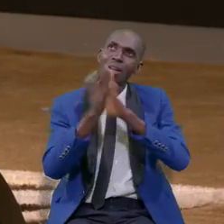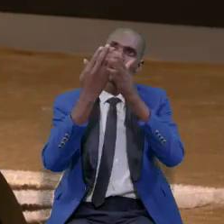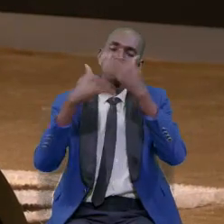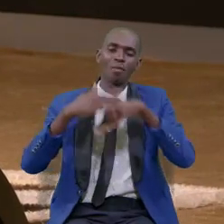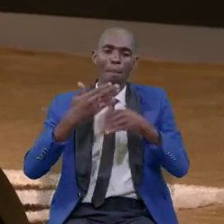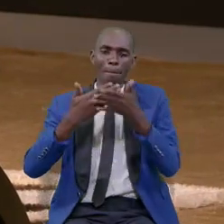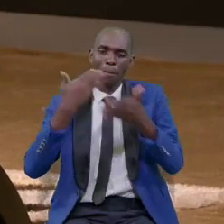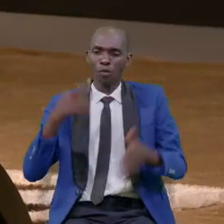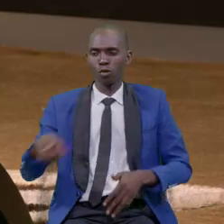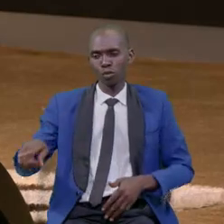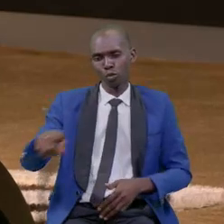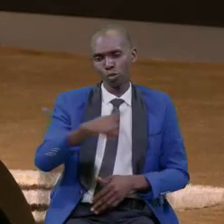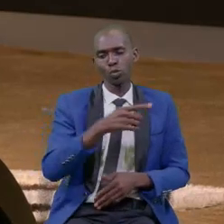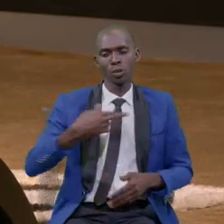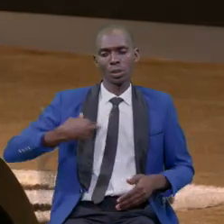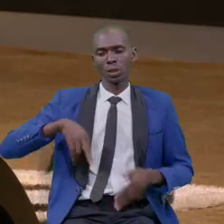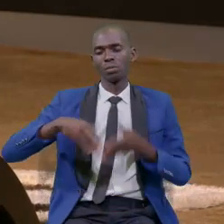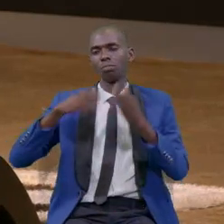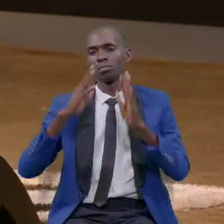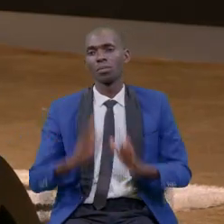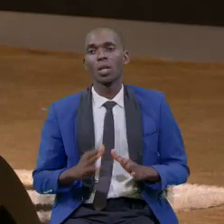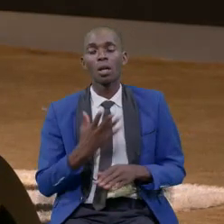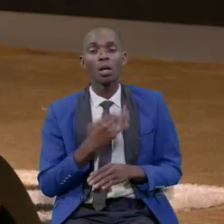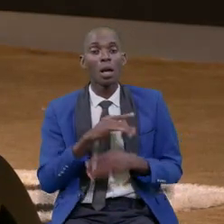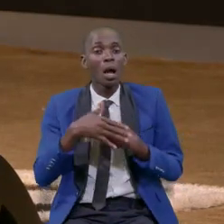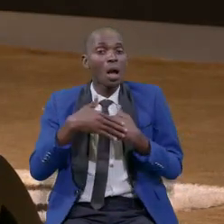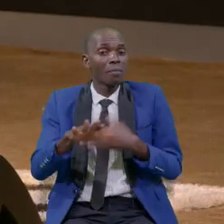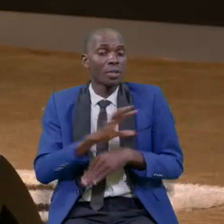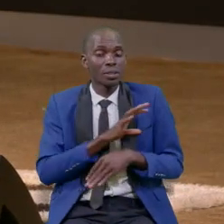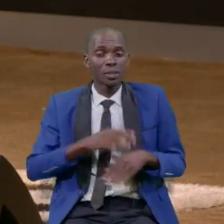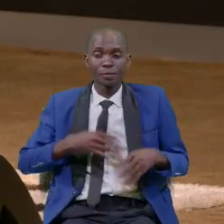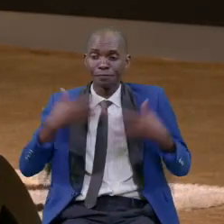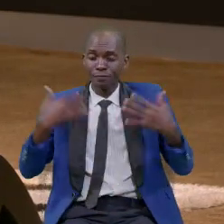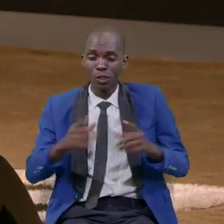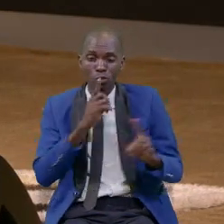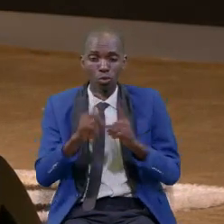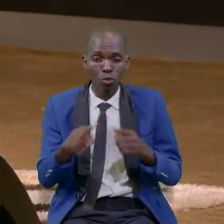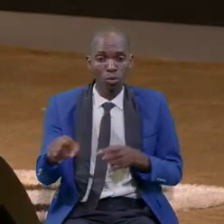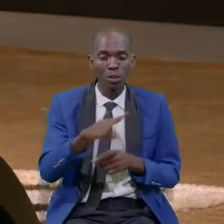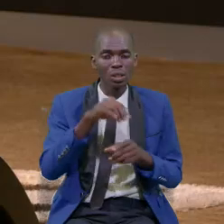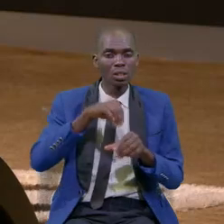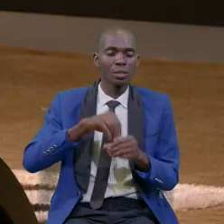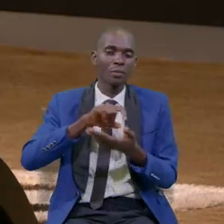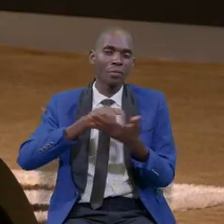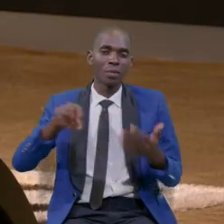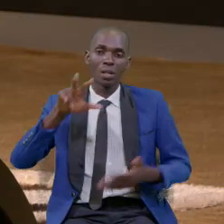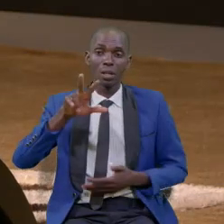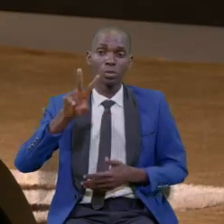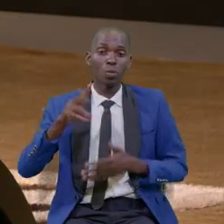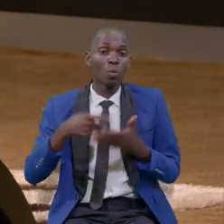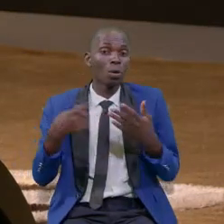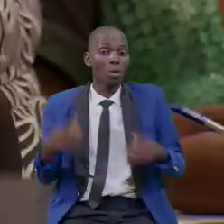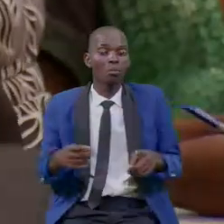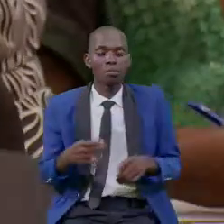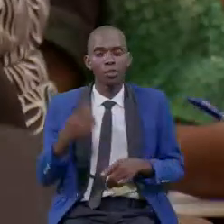you. It says, and when he told them that, look at verse 32. In verse 32, for